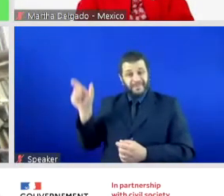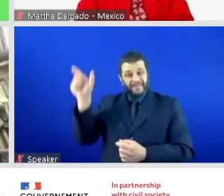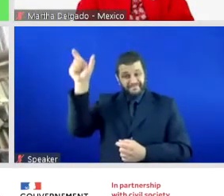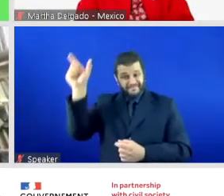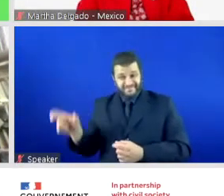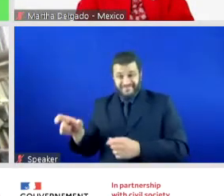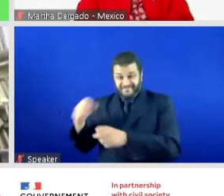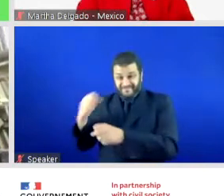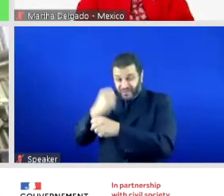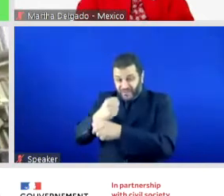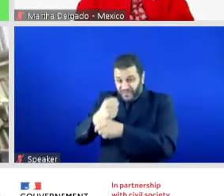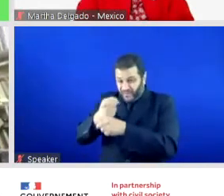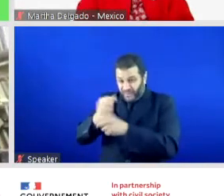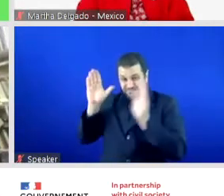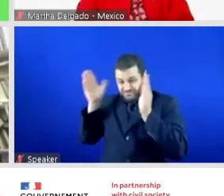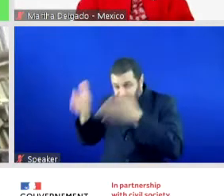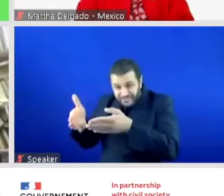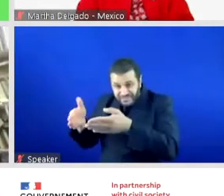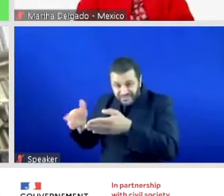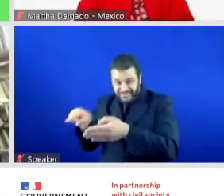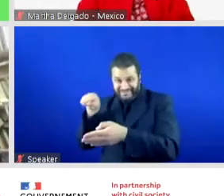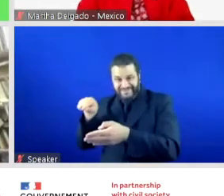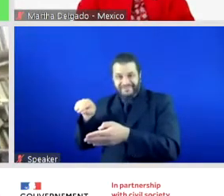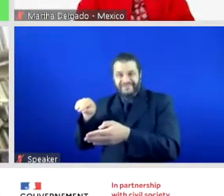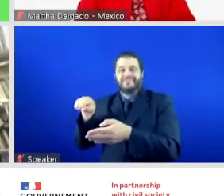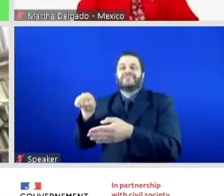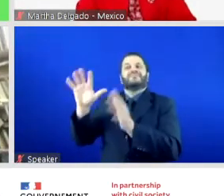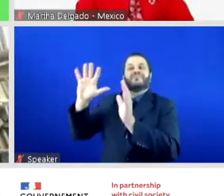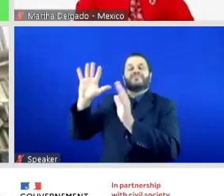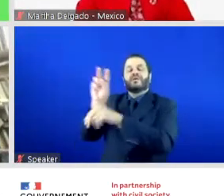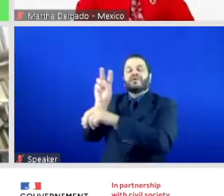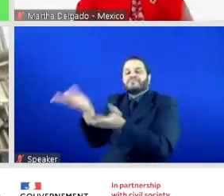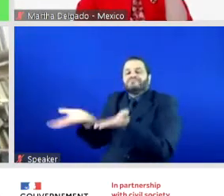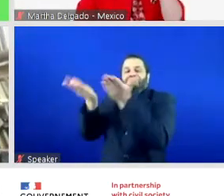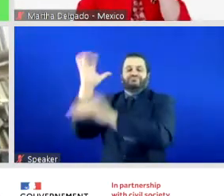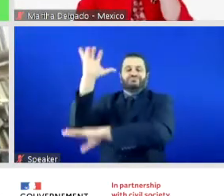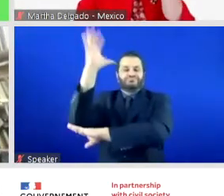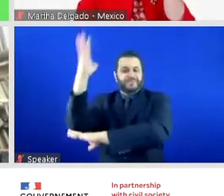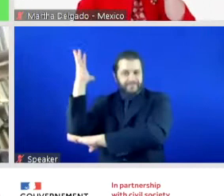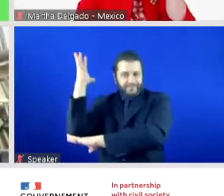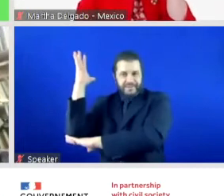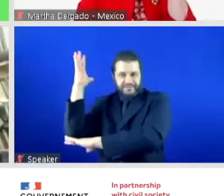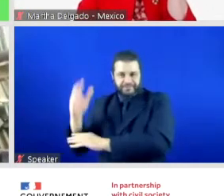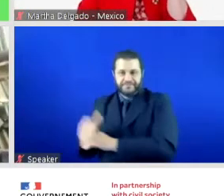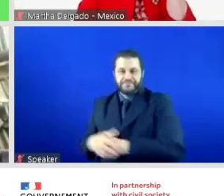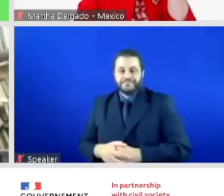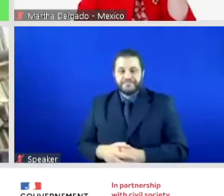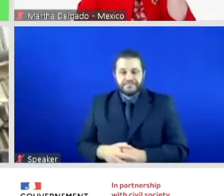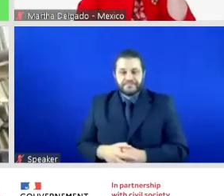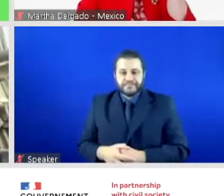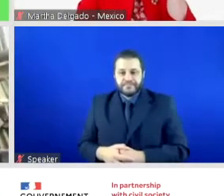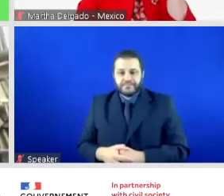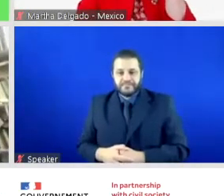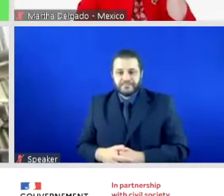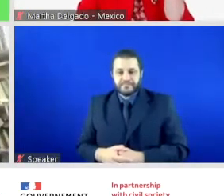3 minutes. Thank you. Merci beaucoup. Je vais te répondre en français cette fois-ci, Elena. So I'm going to speak in